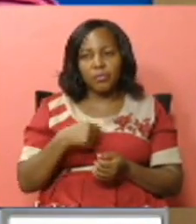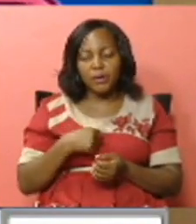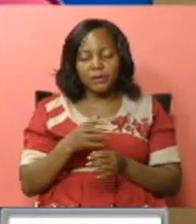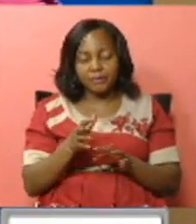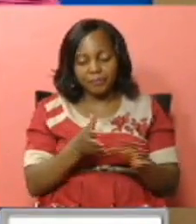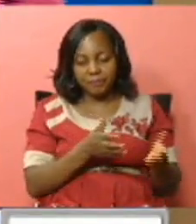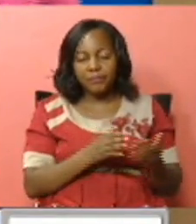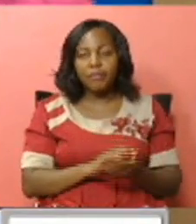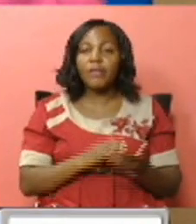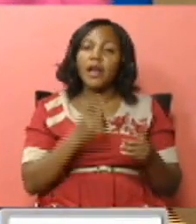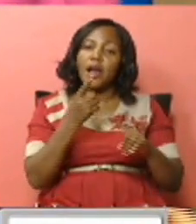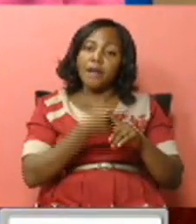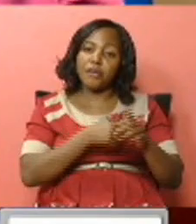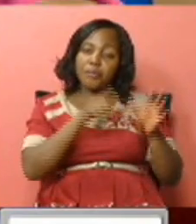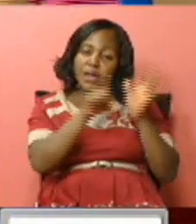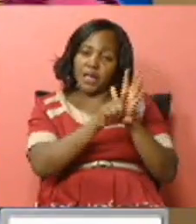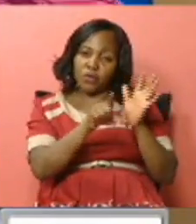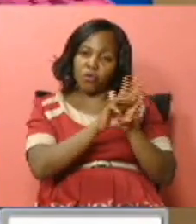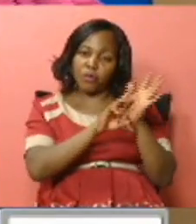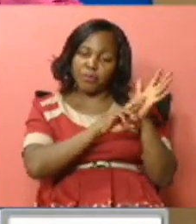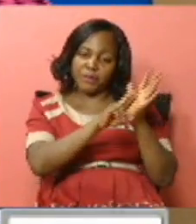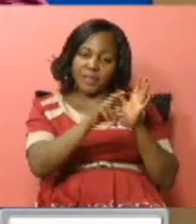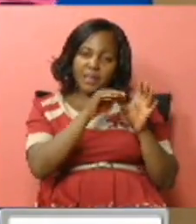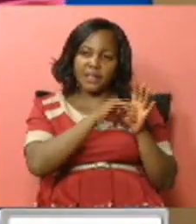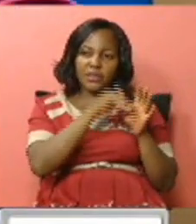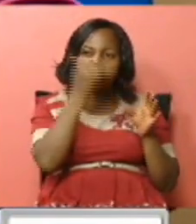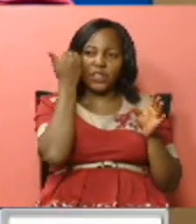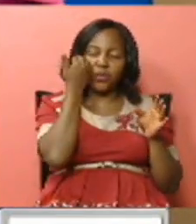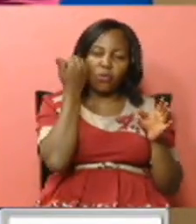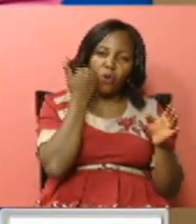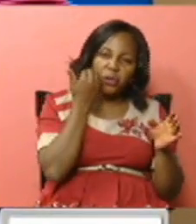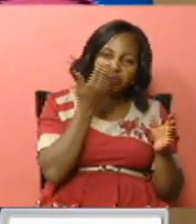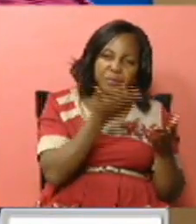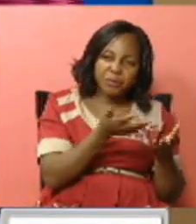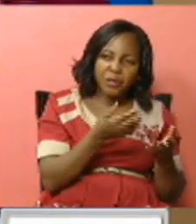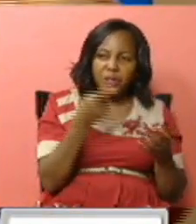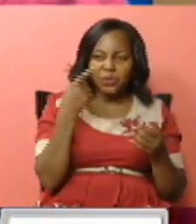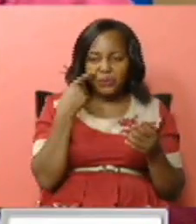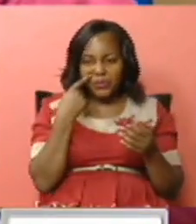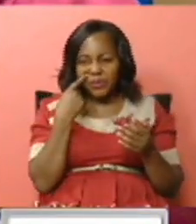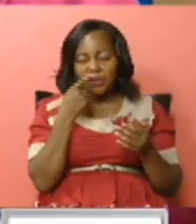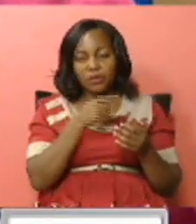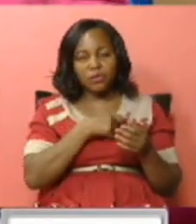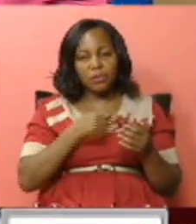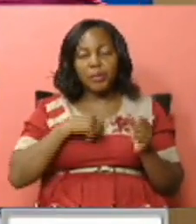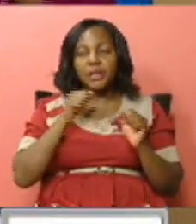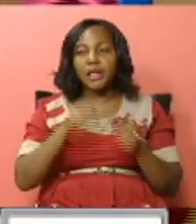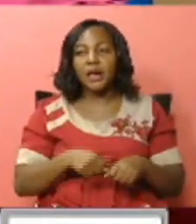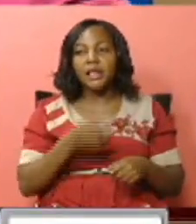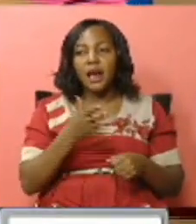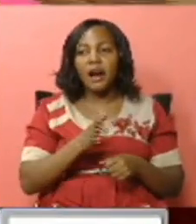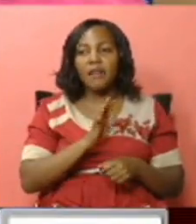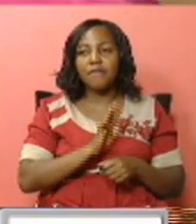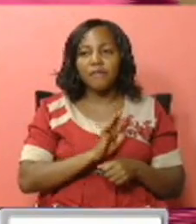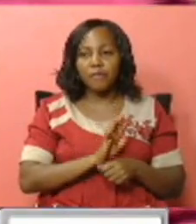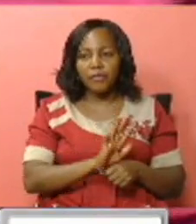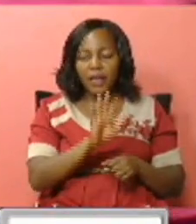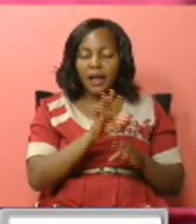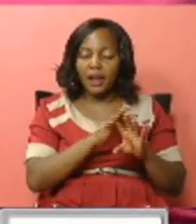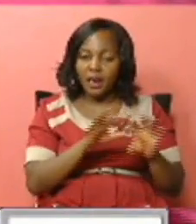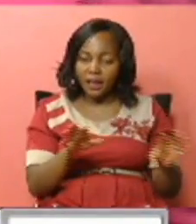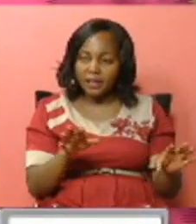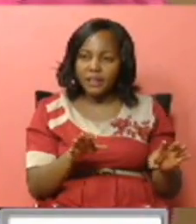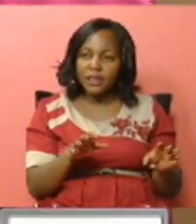aside from the legal representation and then legal help to be able to see that they can own land and have a permanent place